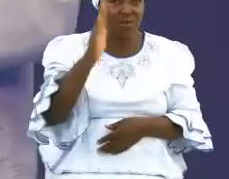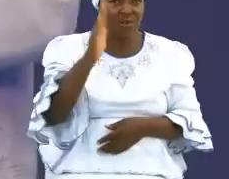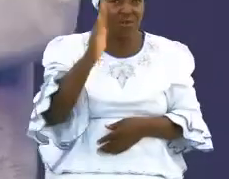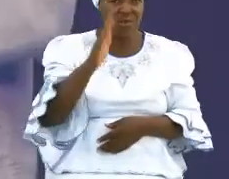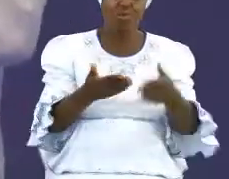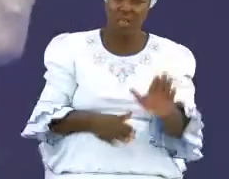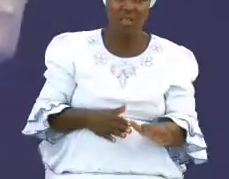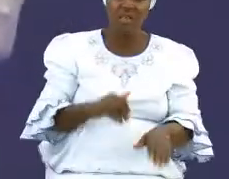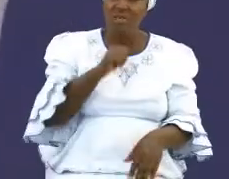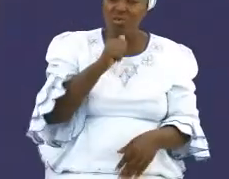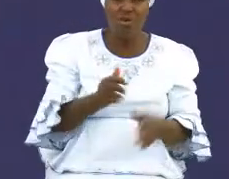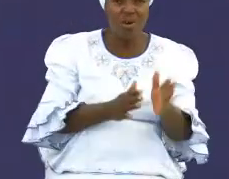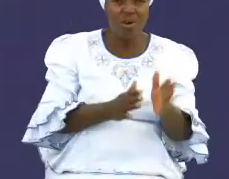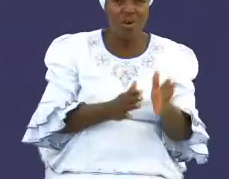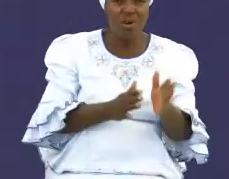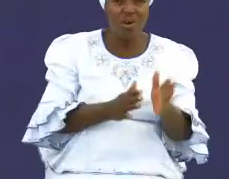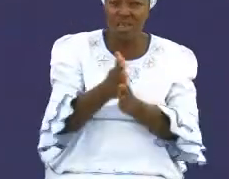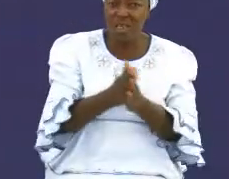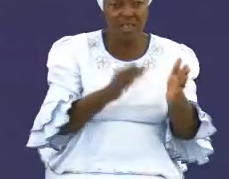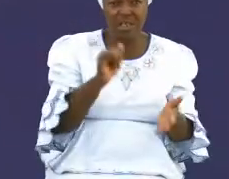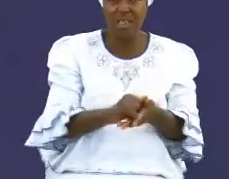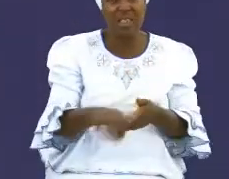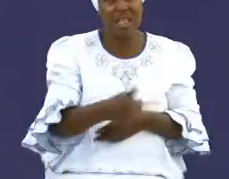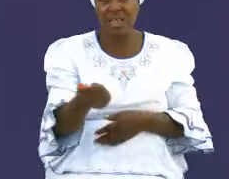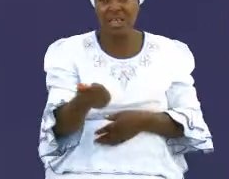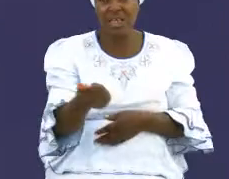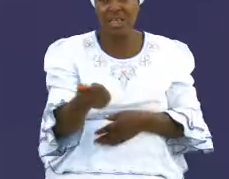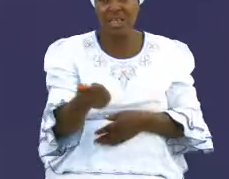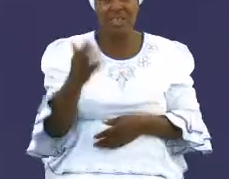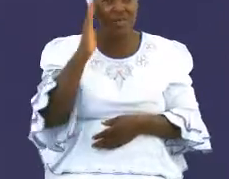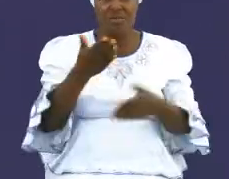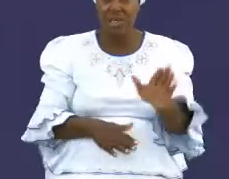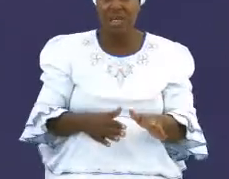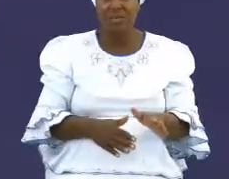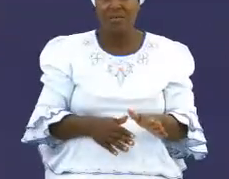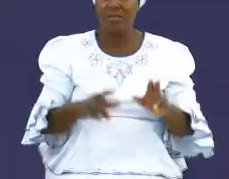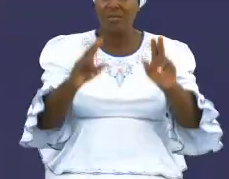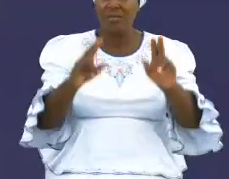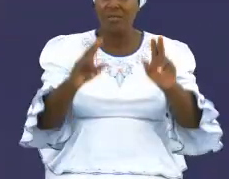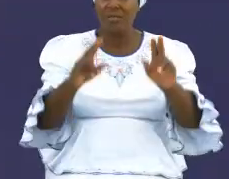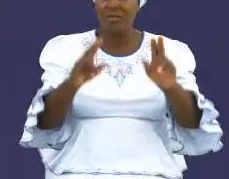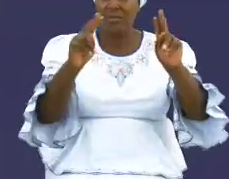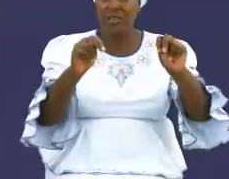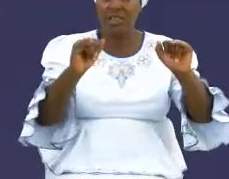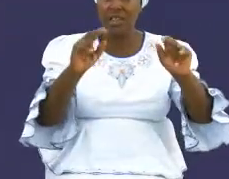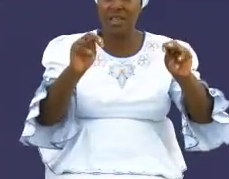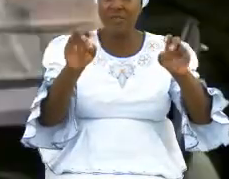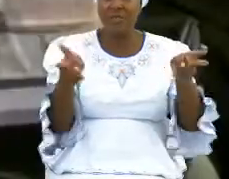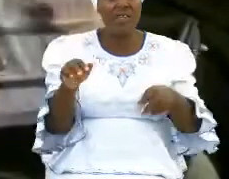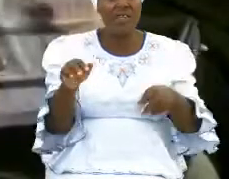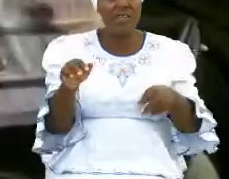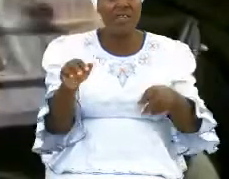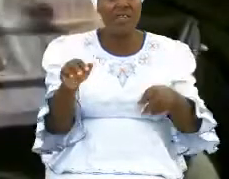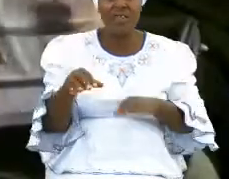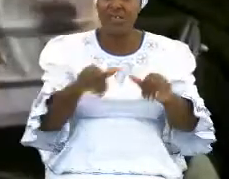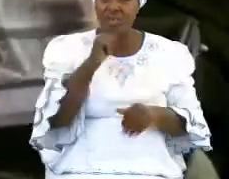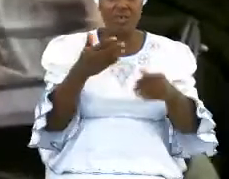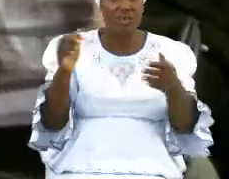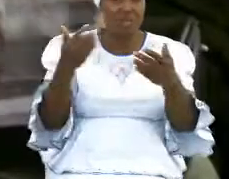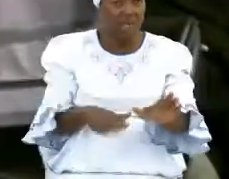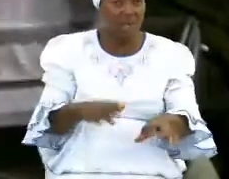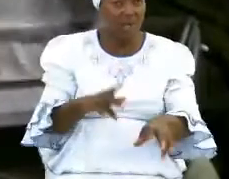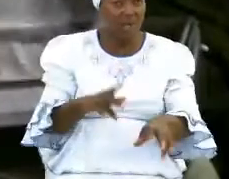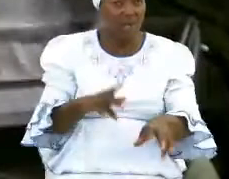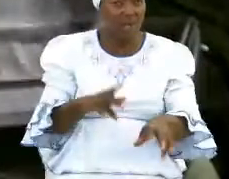not willing that any should perish. Nineveh did not perish, you will not perish.